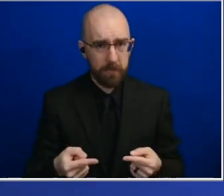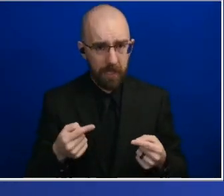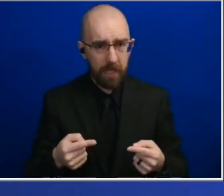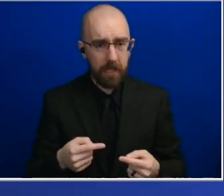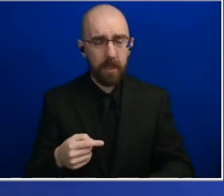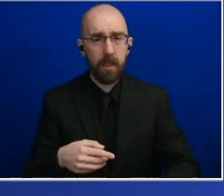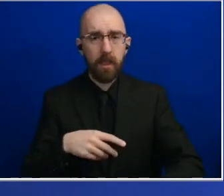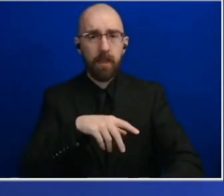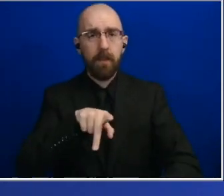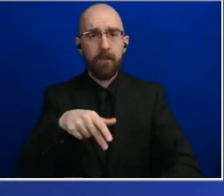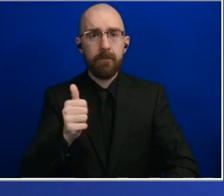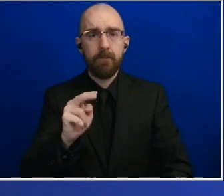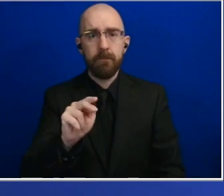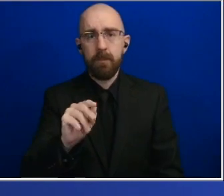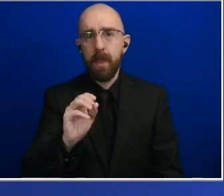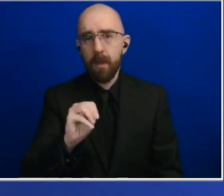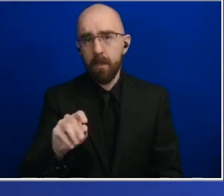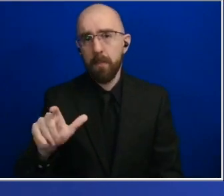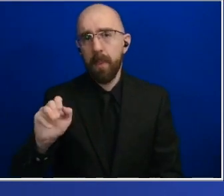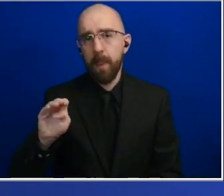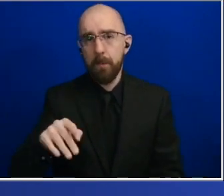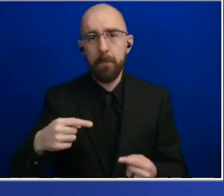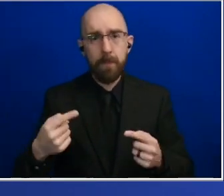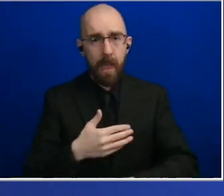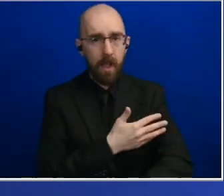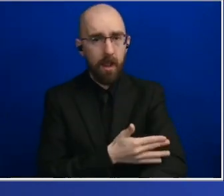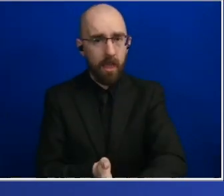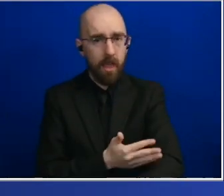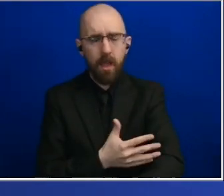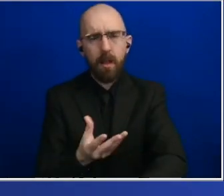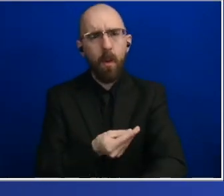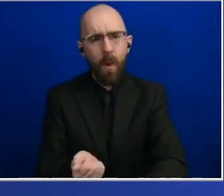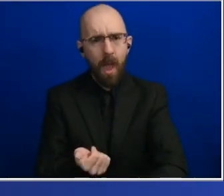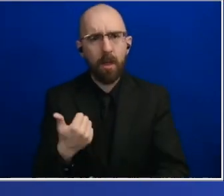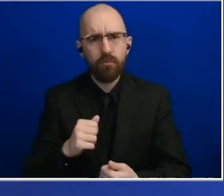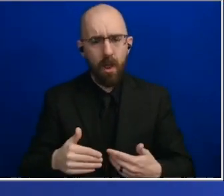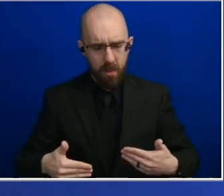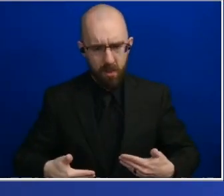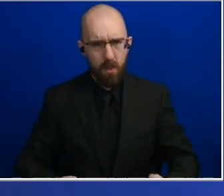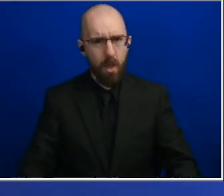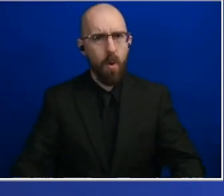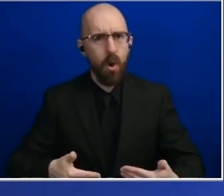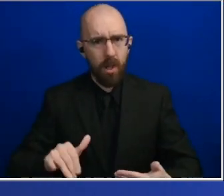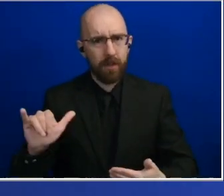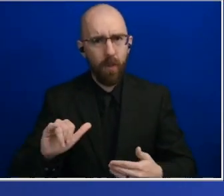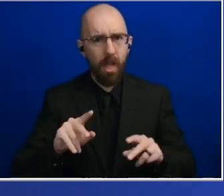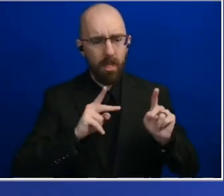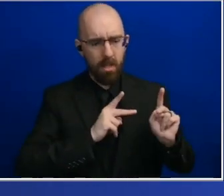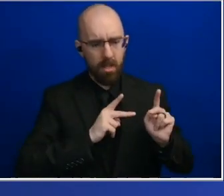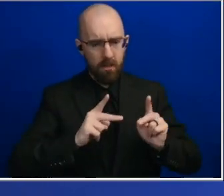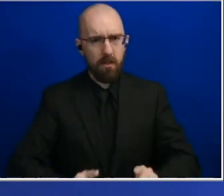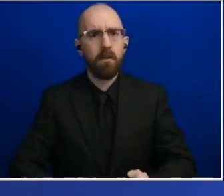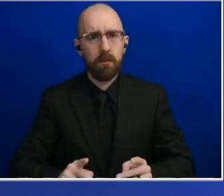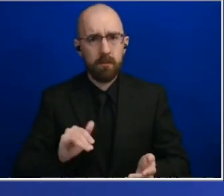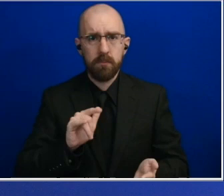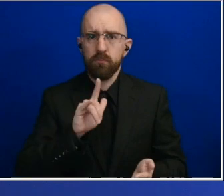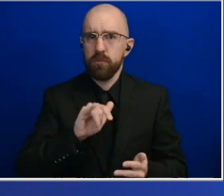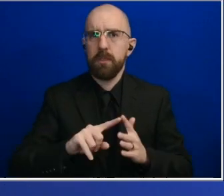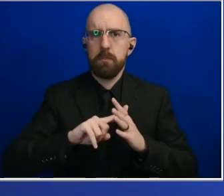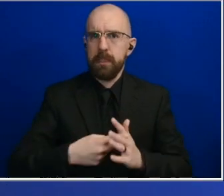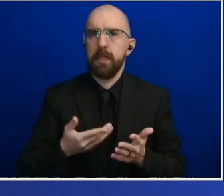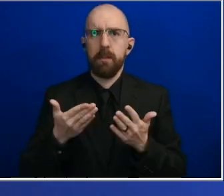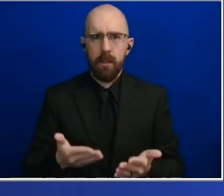to go away. And that was when somebody said, well, why don't we try this in the lower extremity for patients? And that was really the beginning. And so when we think